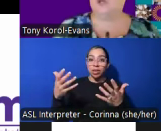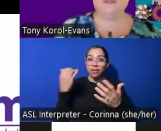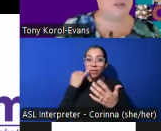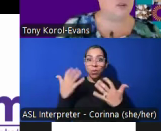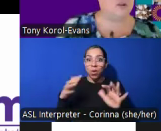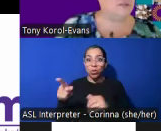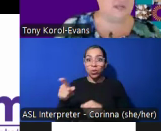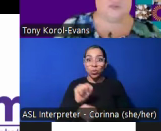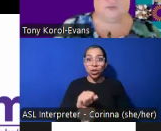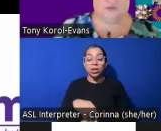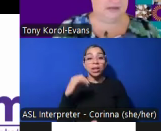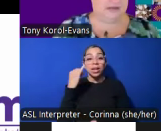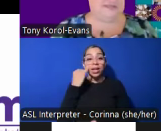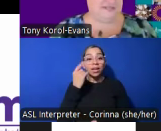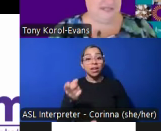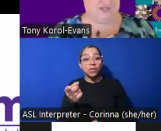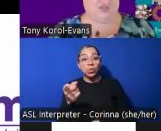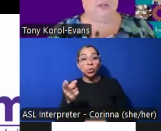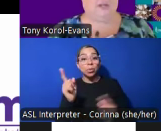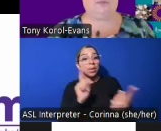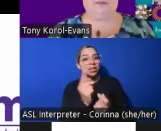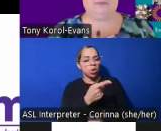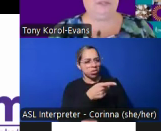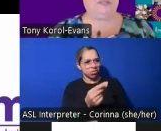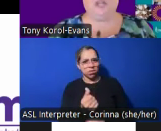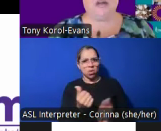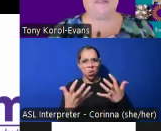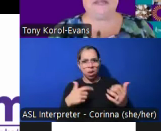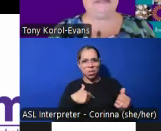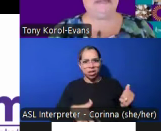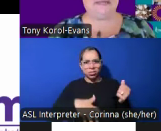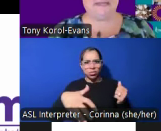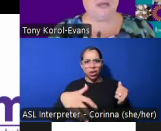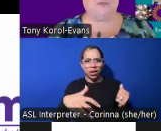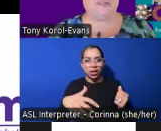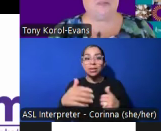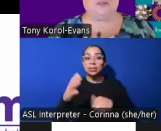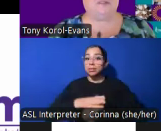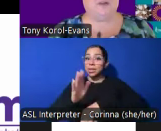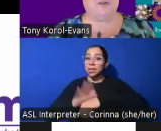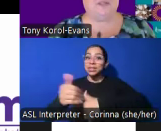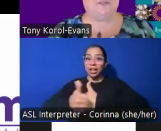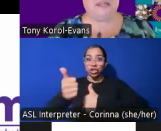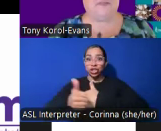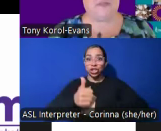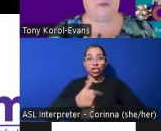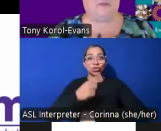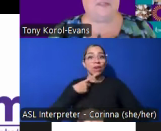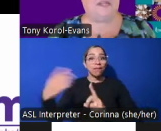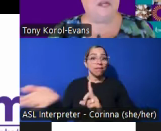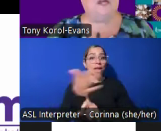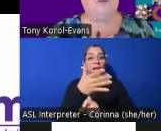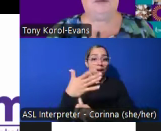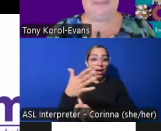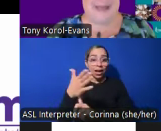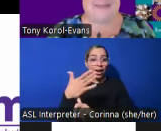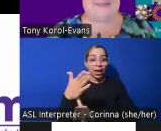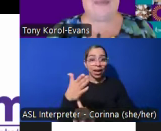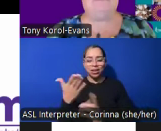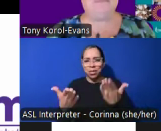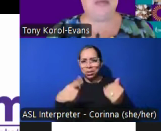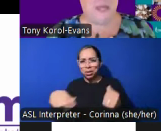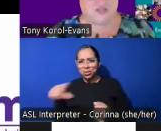word, danger, danger, Will Robinson, danger. And I'm probably just lost like 99% of you because you're not old enough to get that reference. But